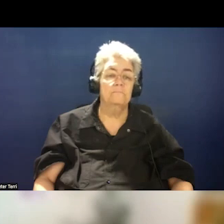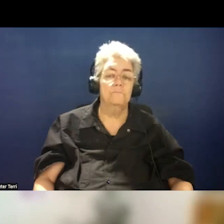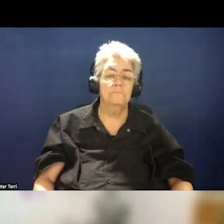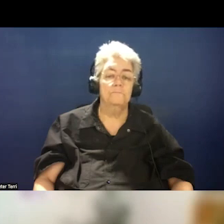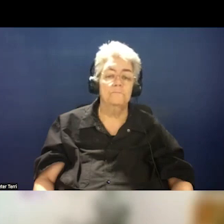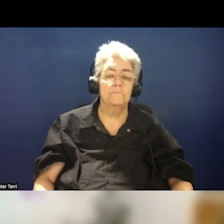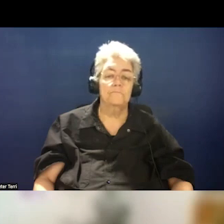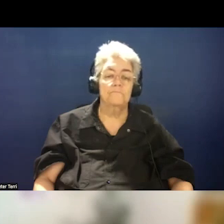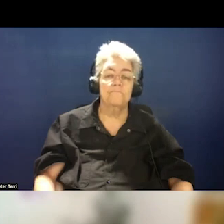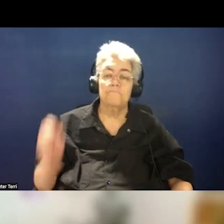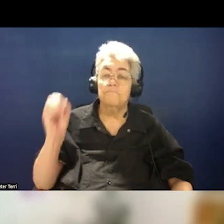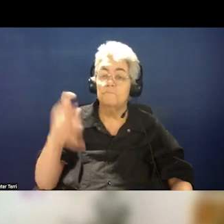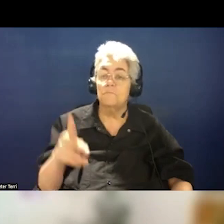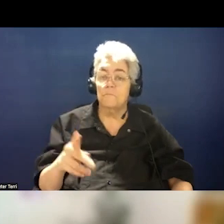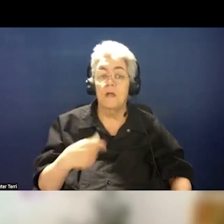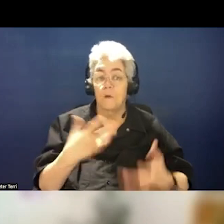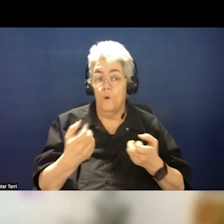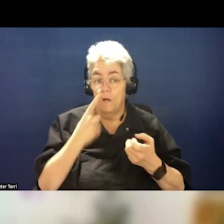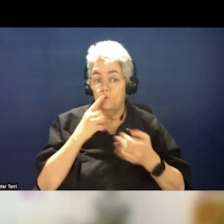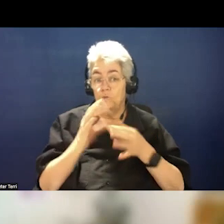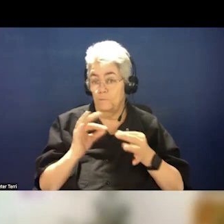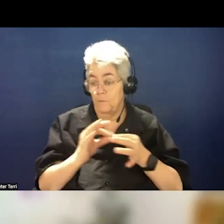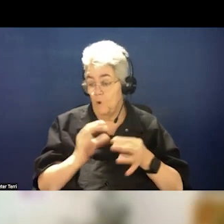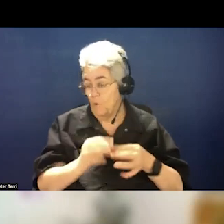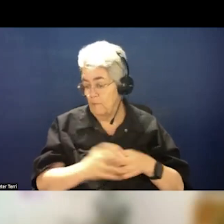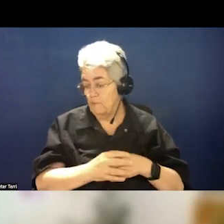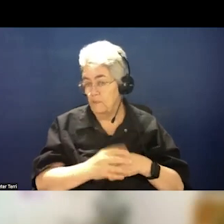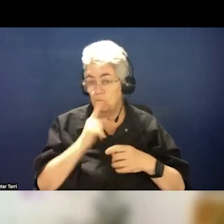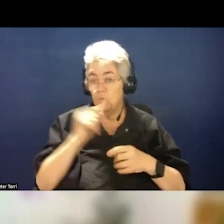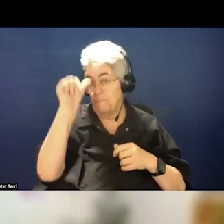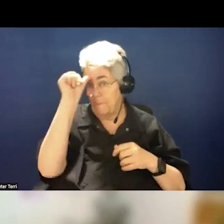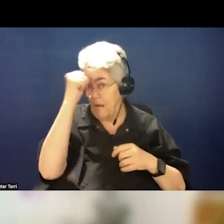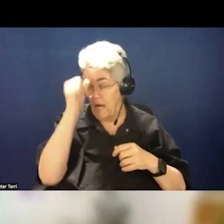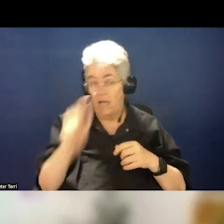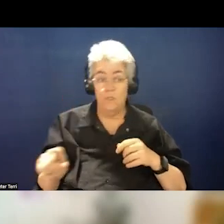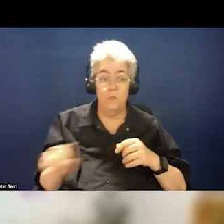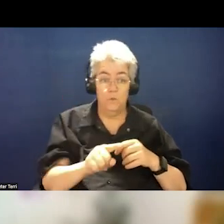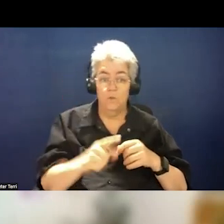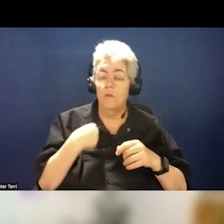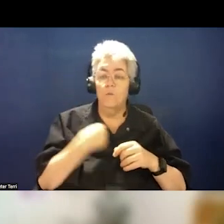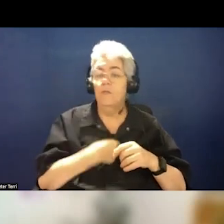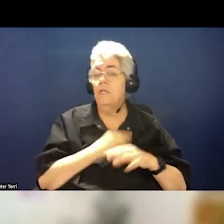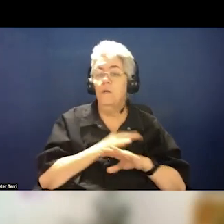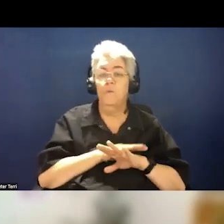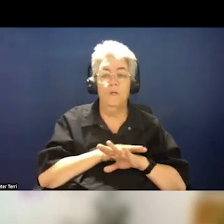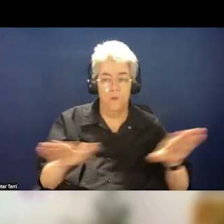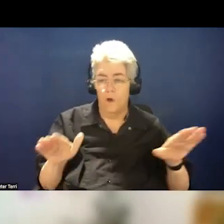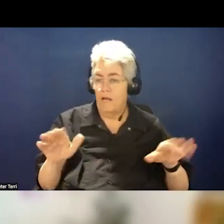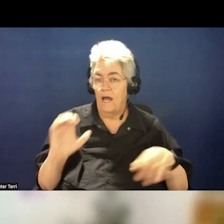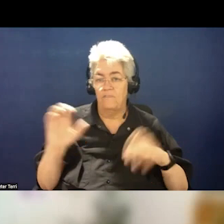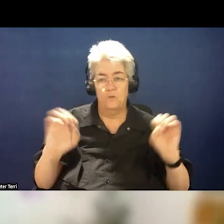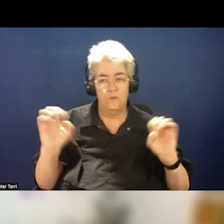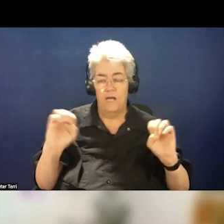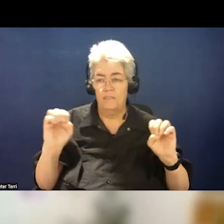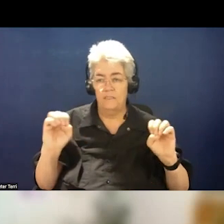Okay, I do want to just spend a moment again to remind everyone that we are not going to be having a crisis jam. So